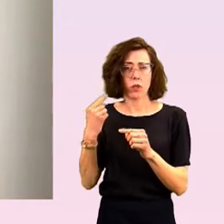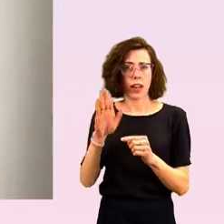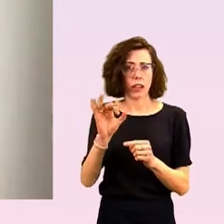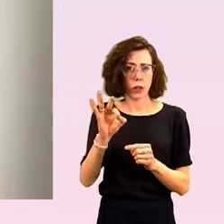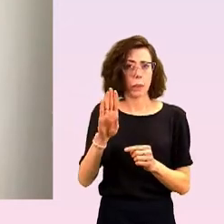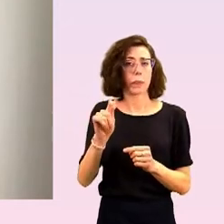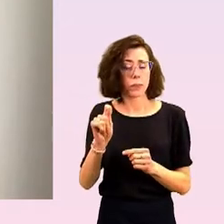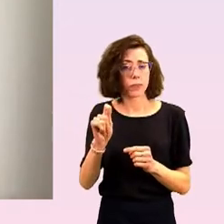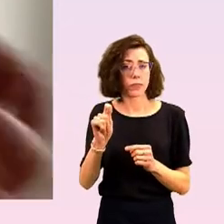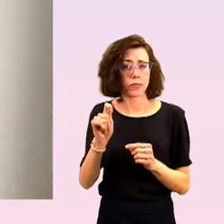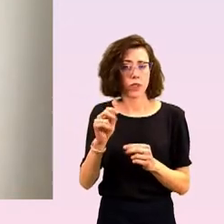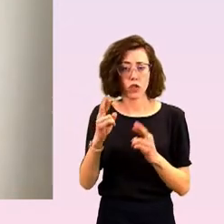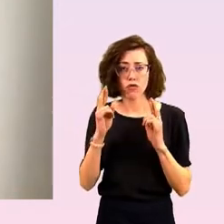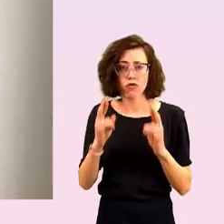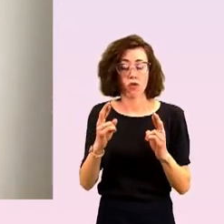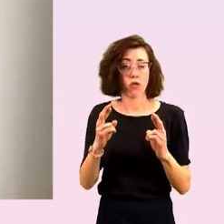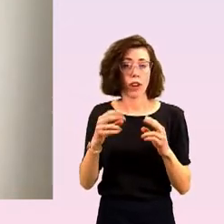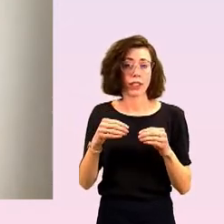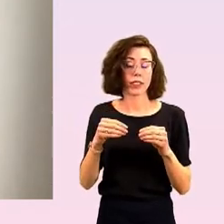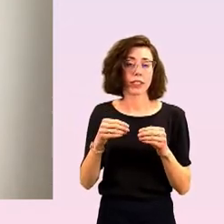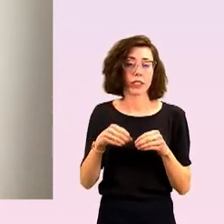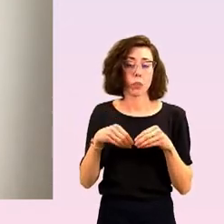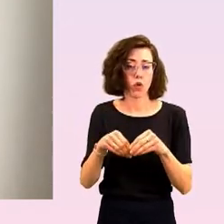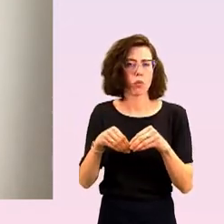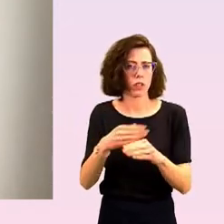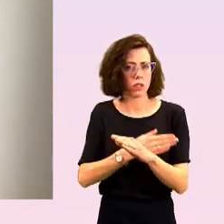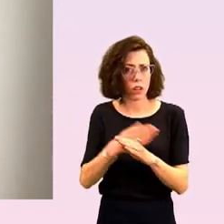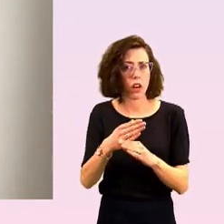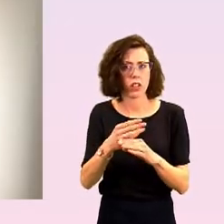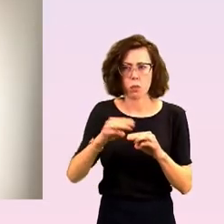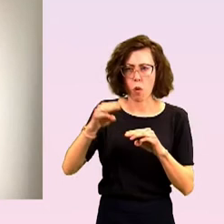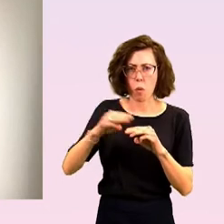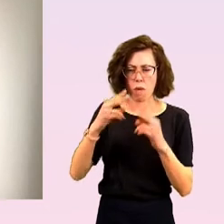movement began to actually become vocal and visible.